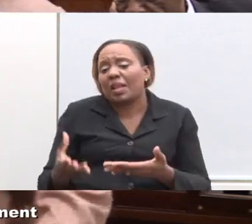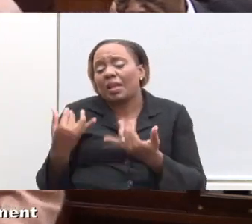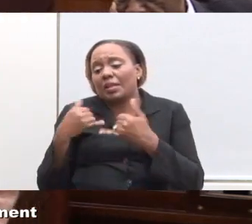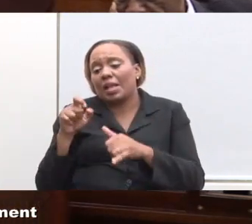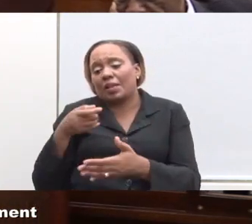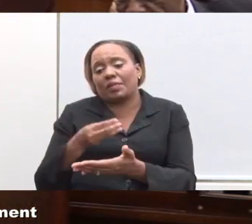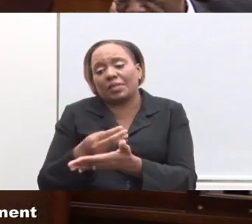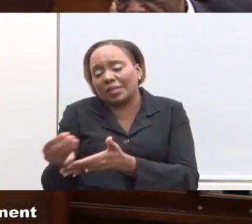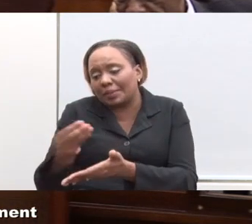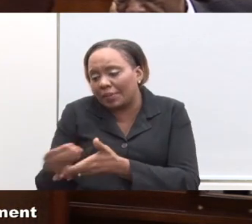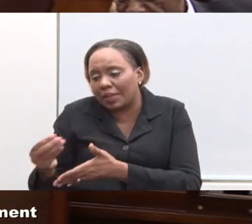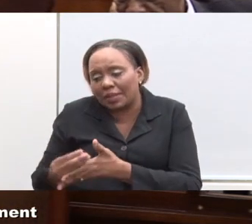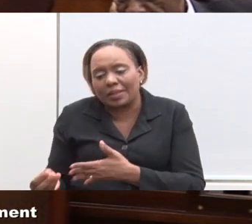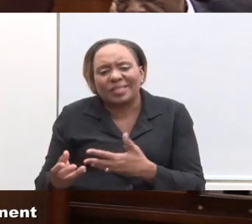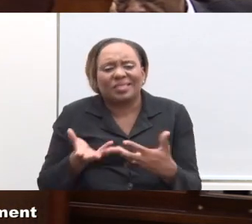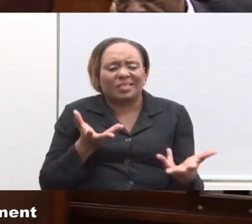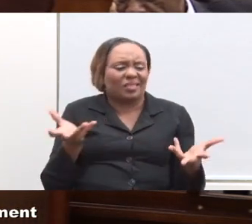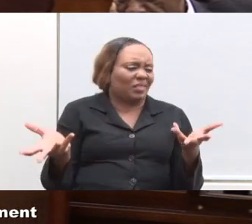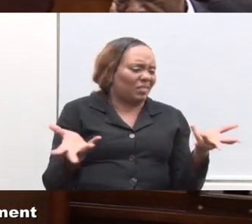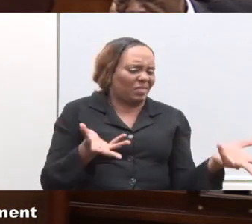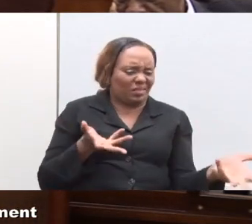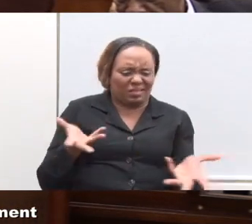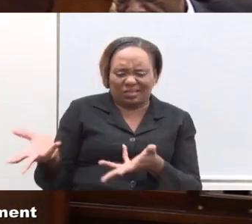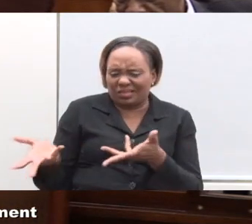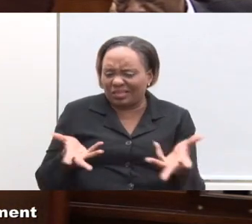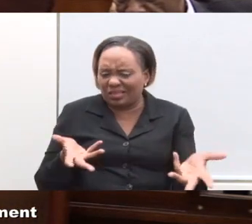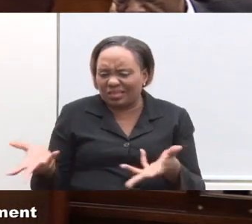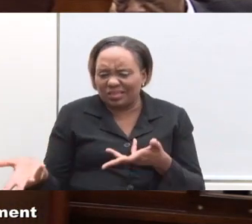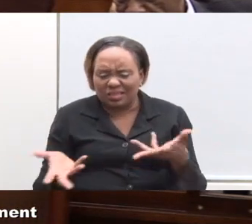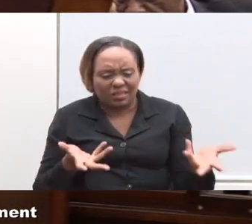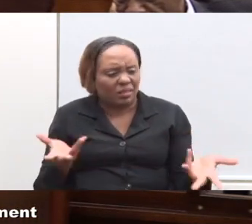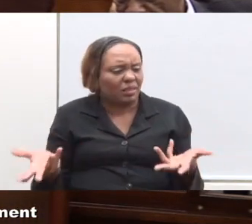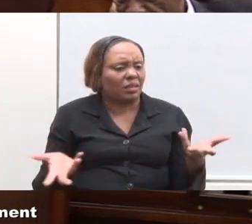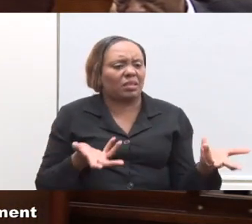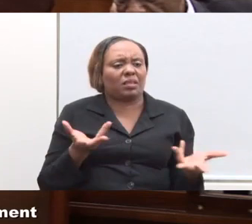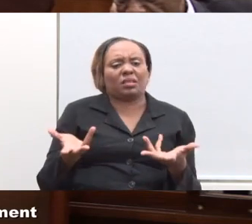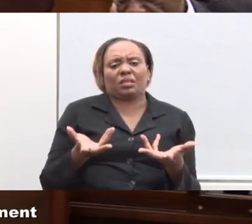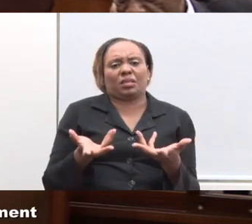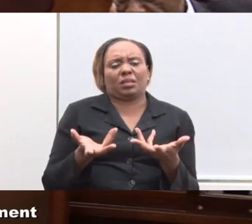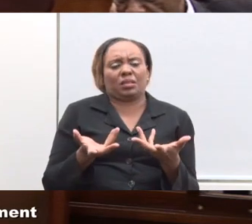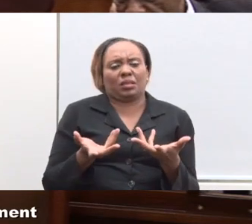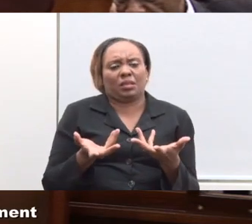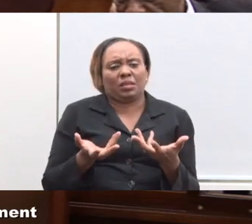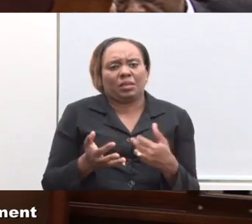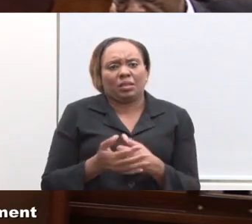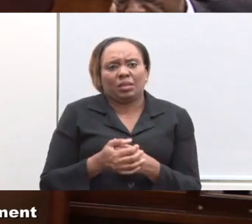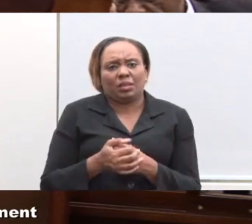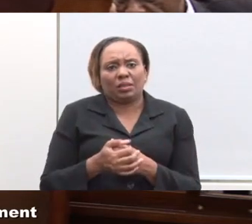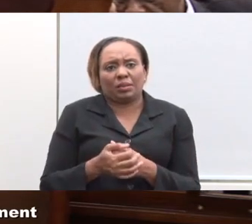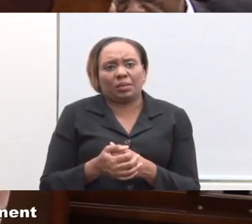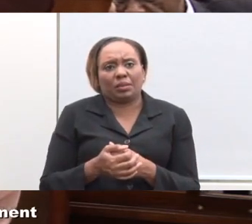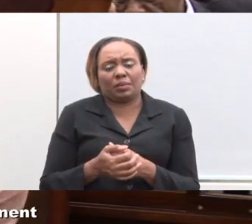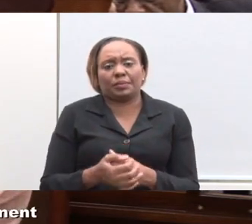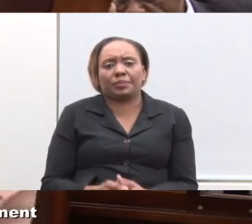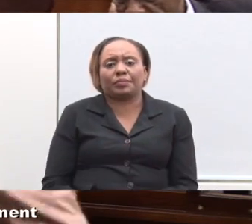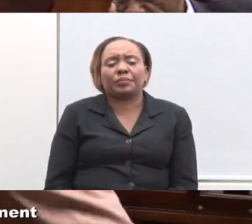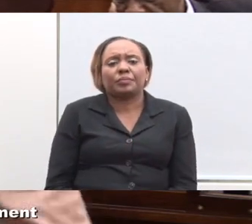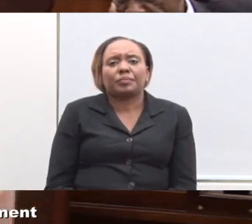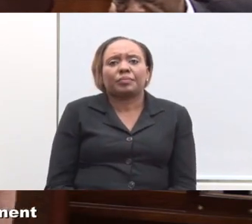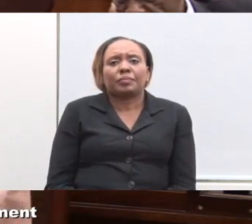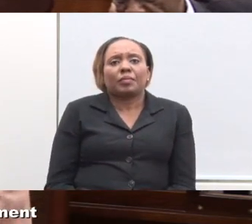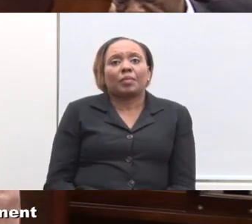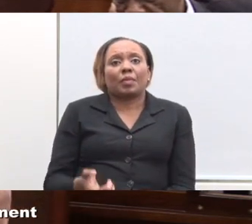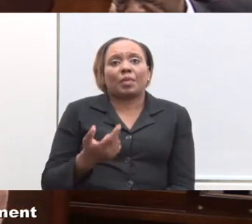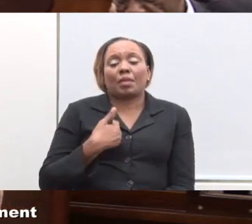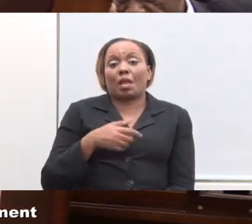have not intended to spend when this honorable chamber reviewed these honorable estimates in this house. I spoke